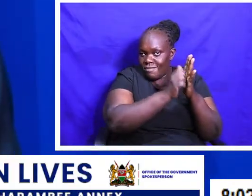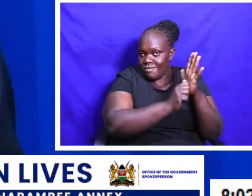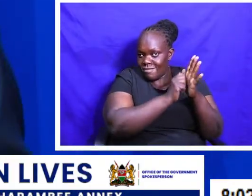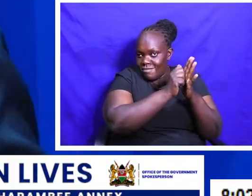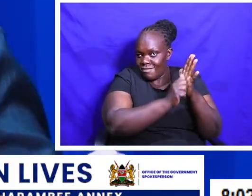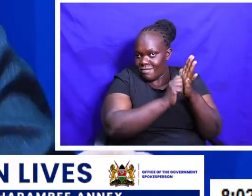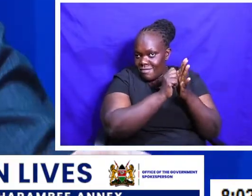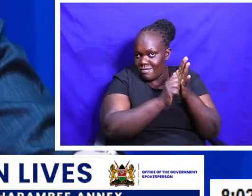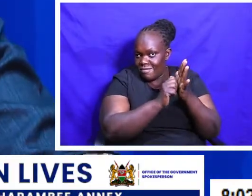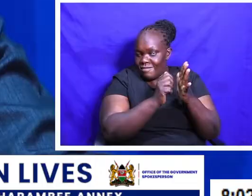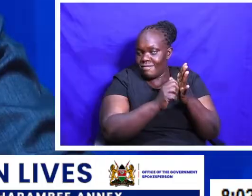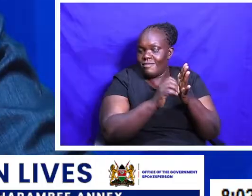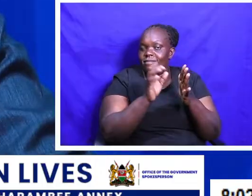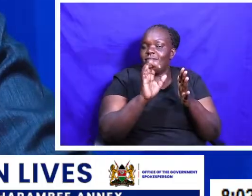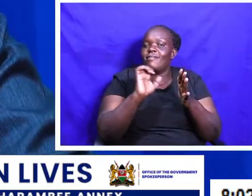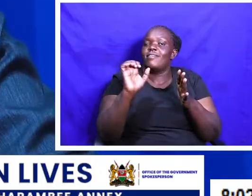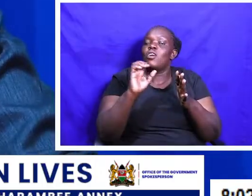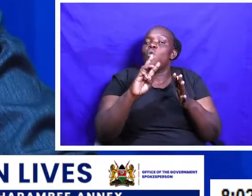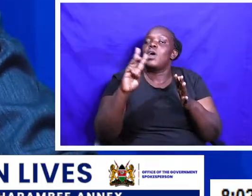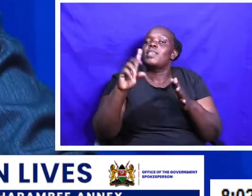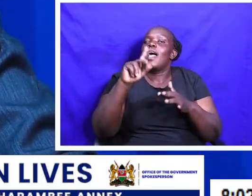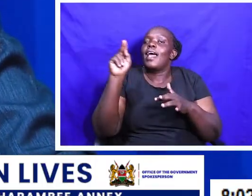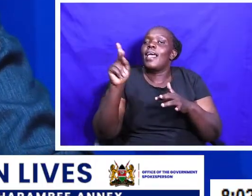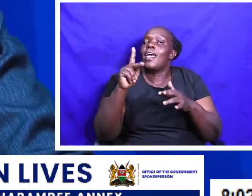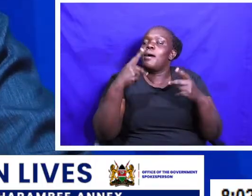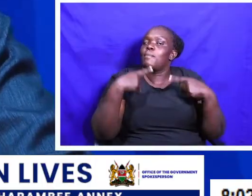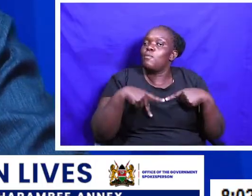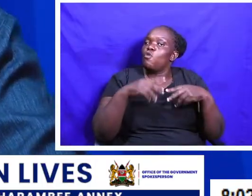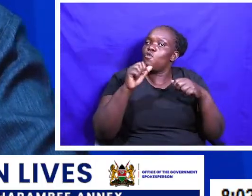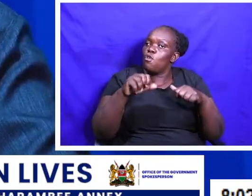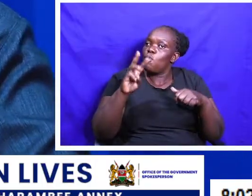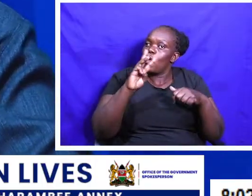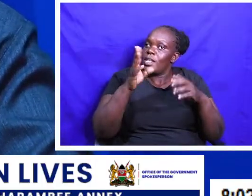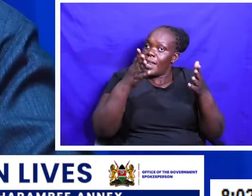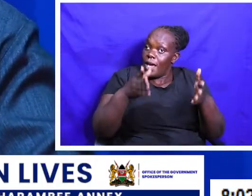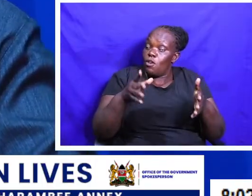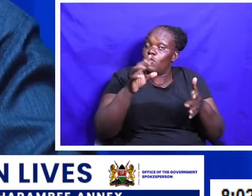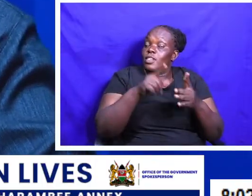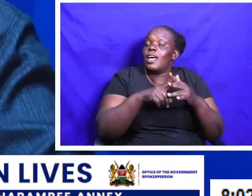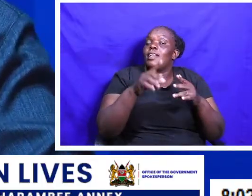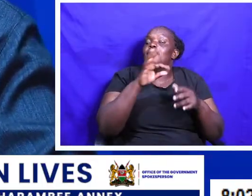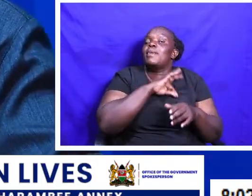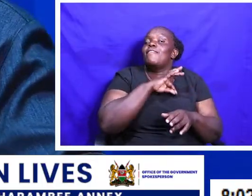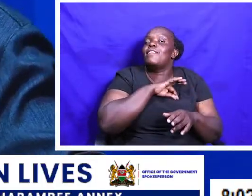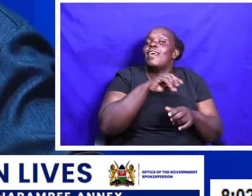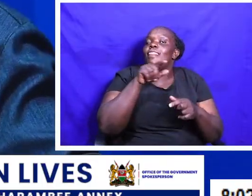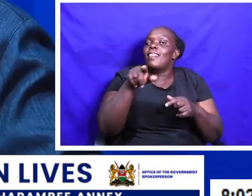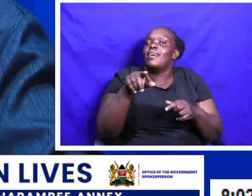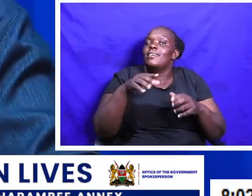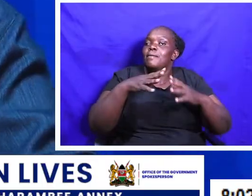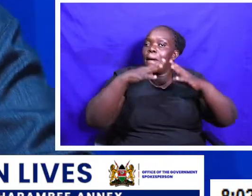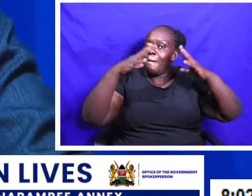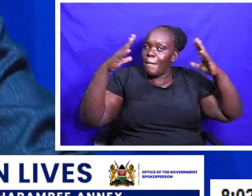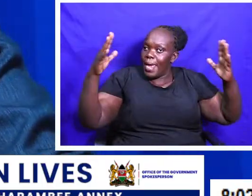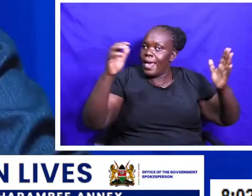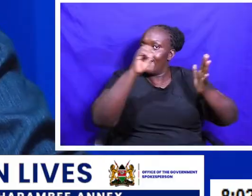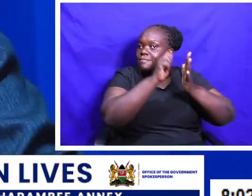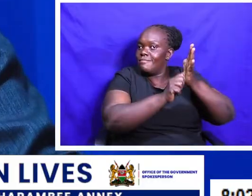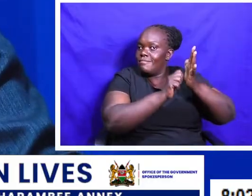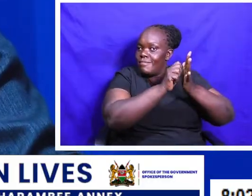extension all of the way to the Western Kenya? That means that the people from Western will now start benefiting from this